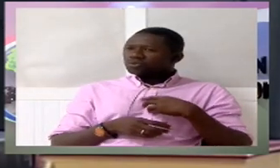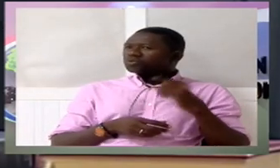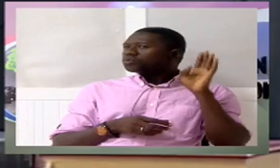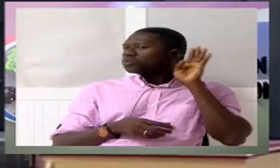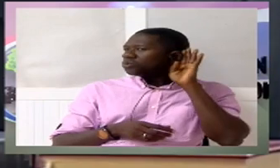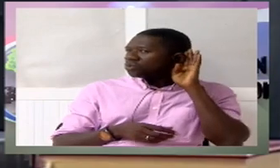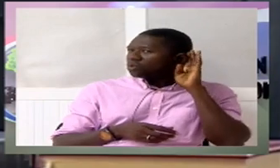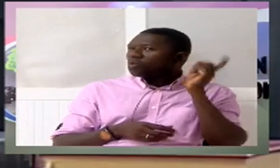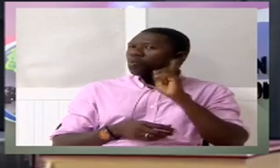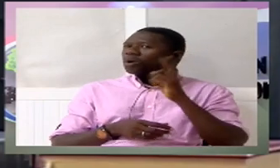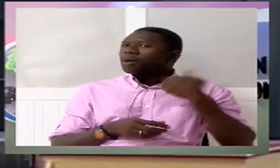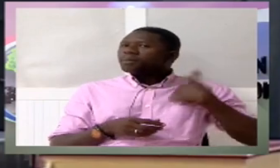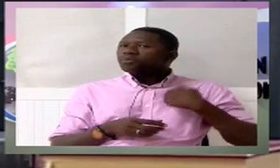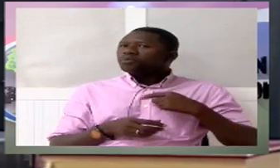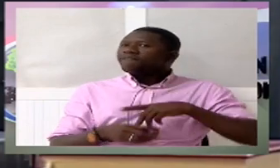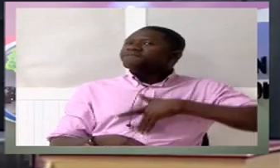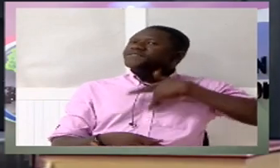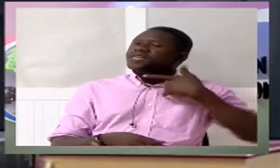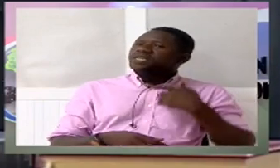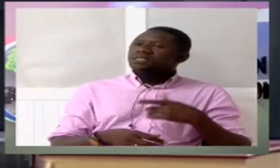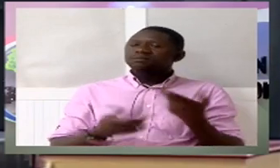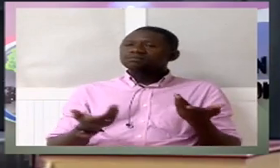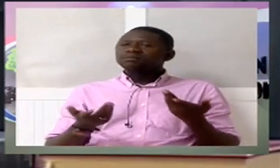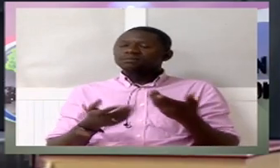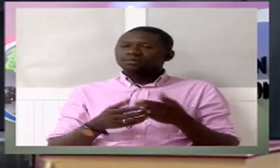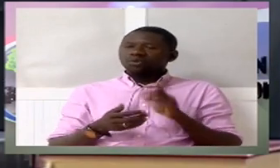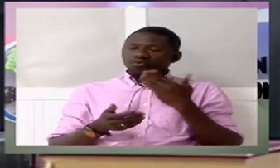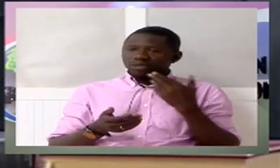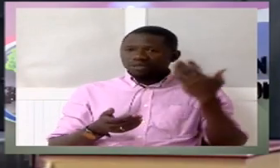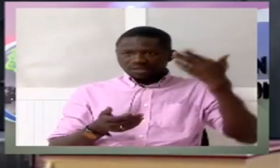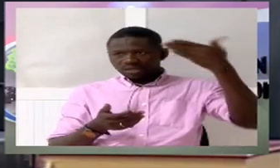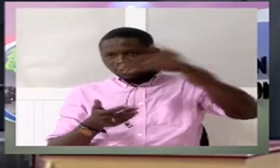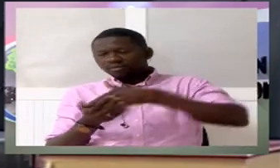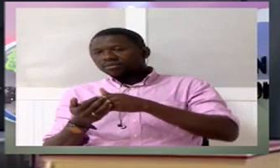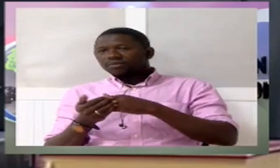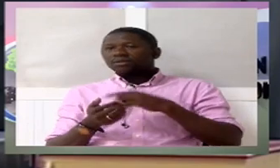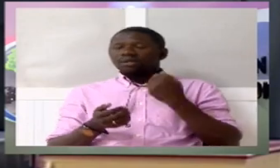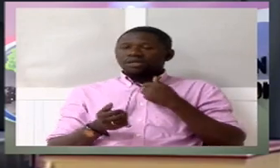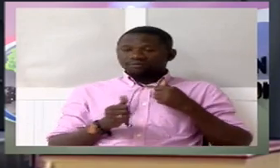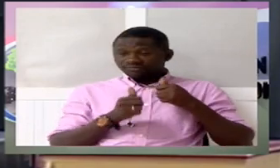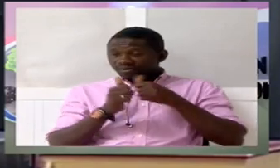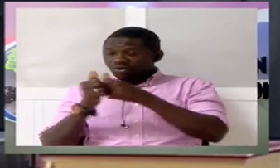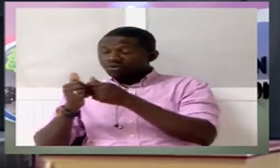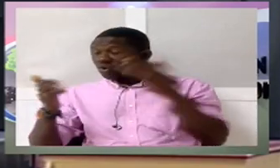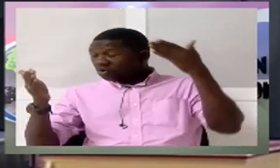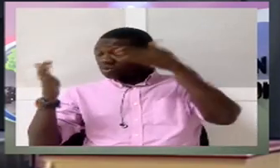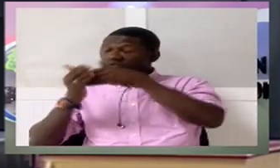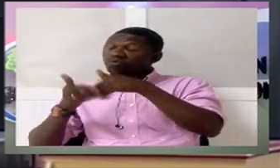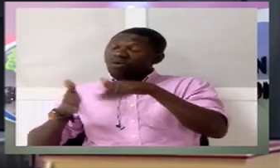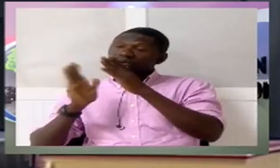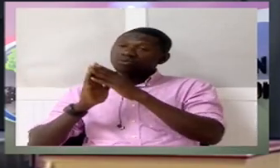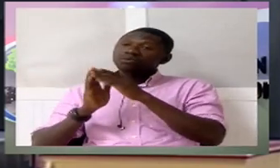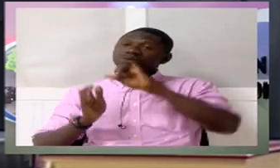they wanted to gauge the public reaction. That was what they came for. And they followed us all the way to